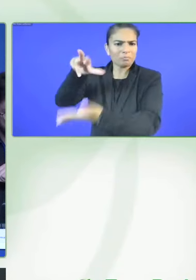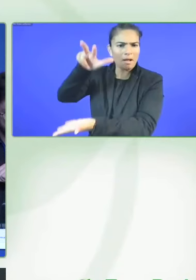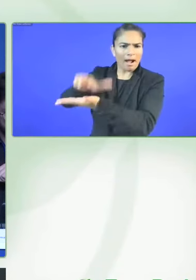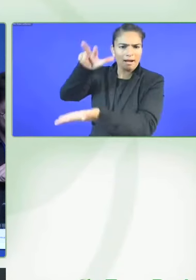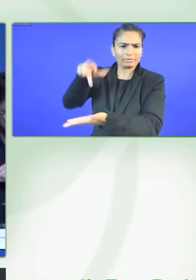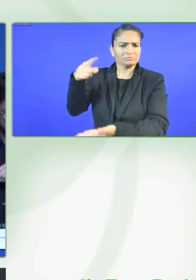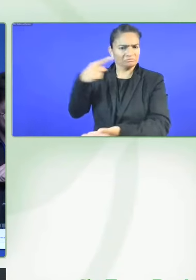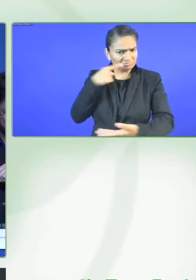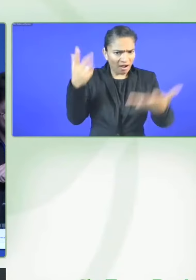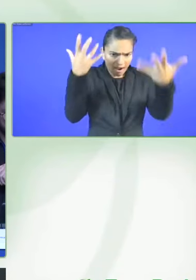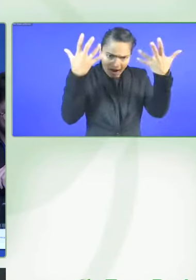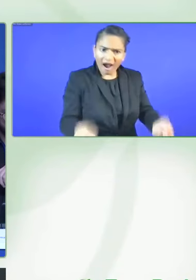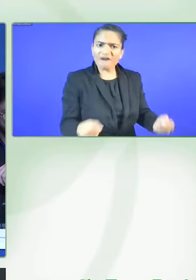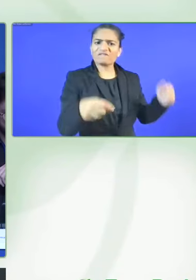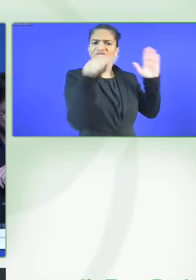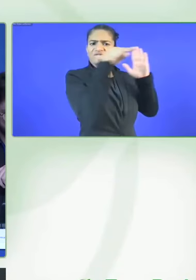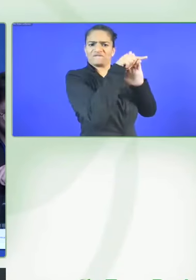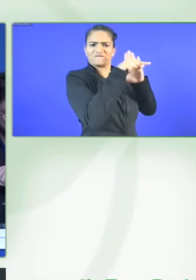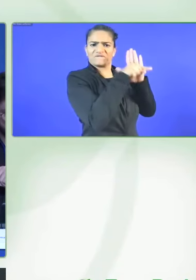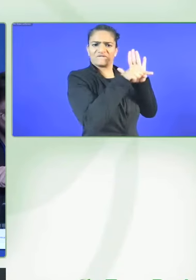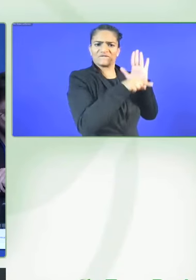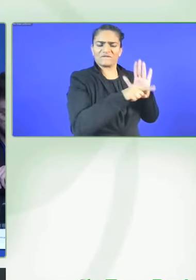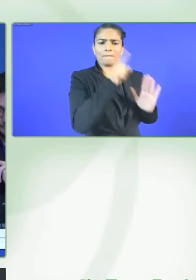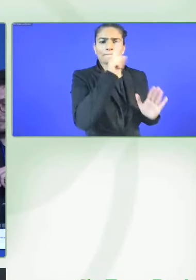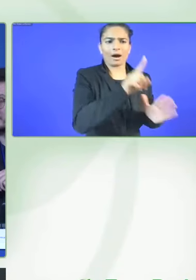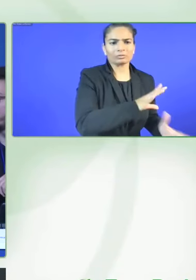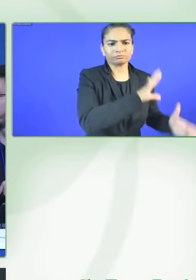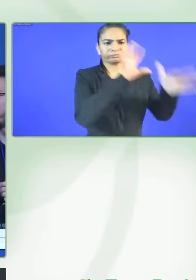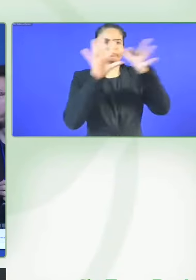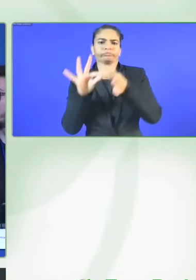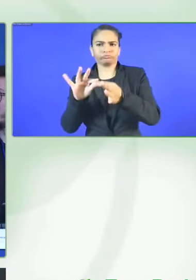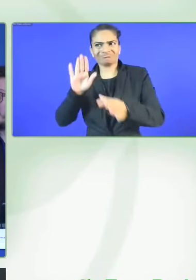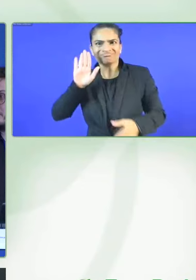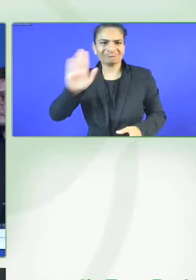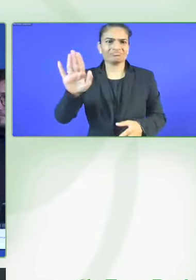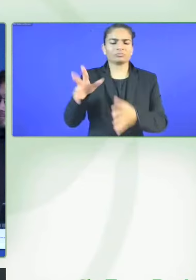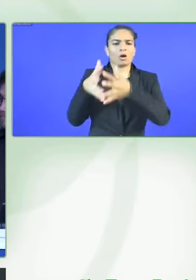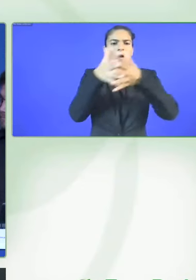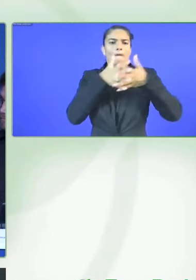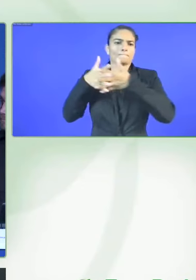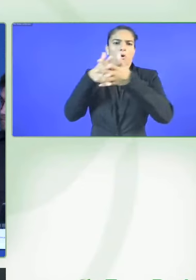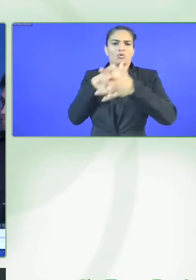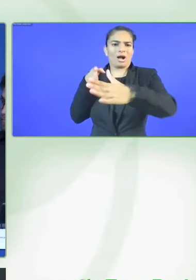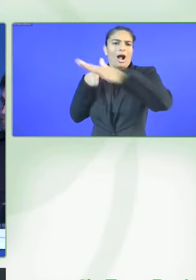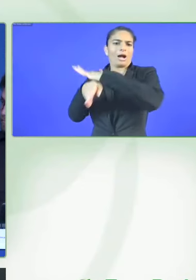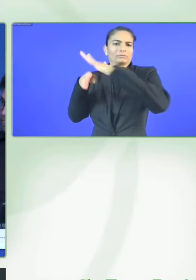have the European Accessibility Act, and we need standards to implement those policies